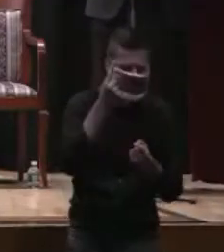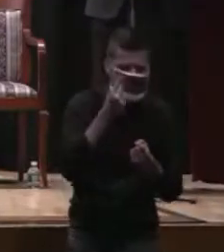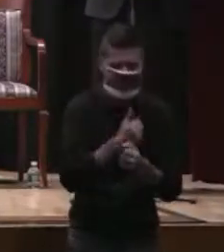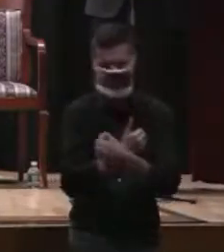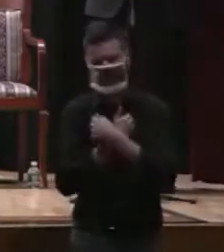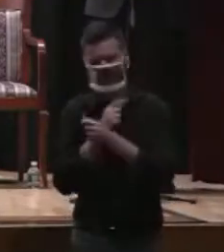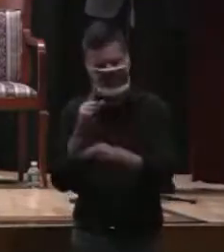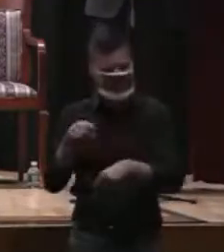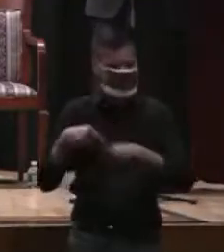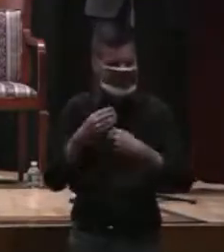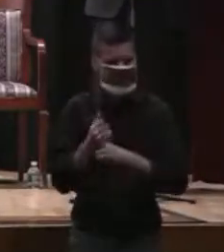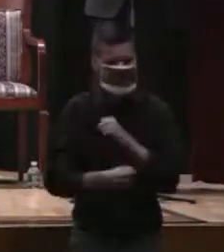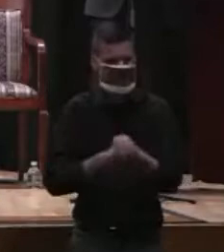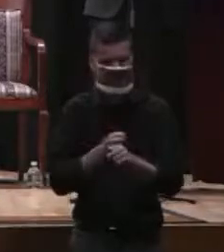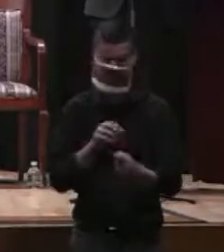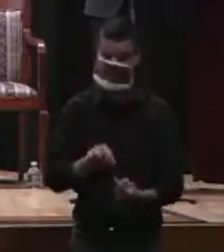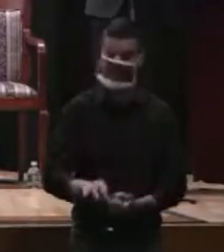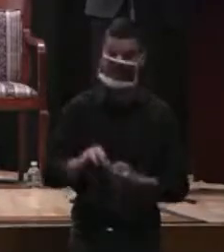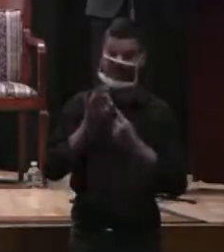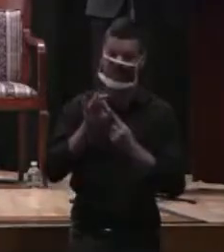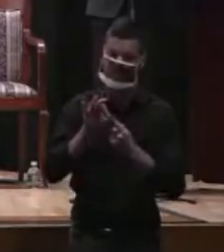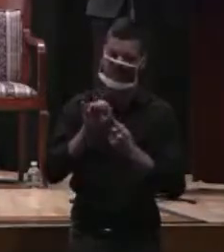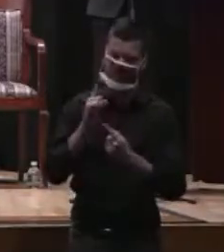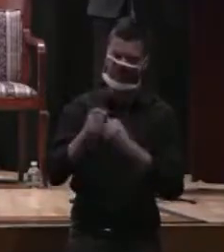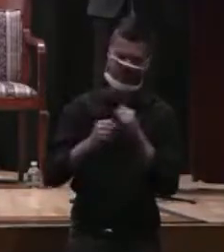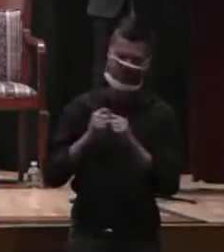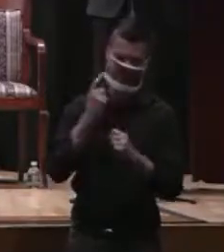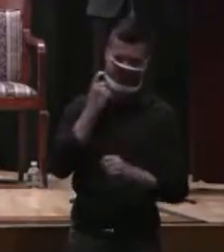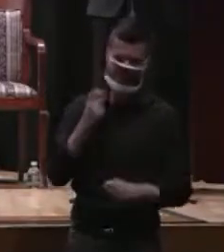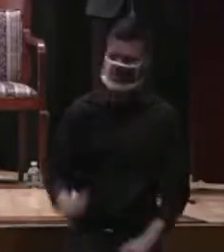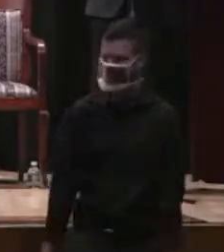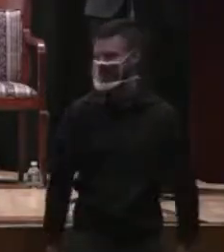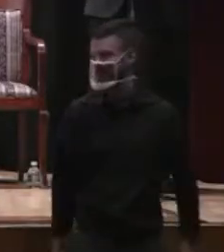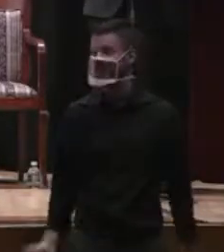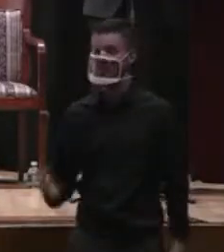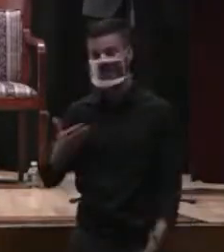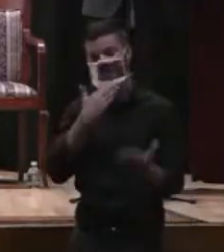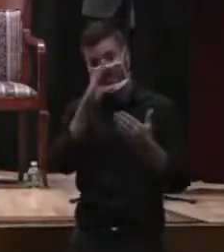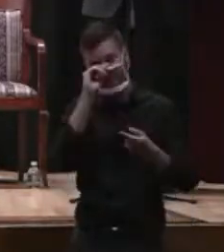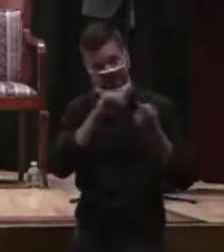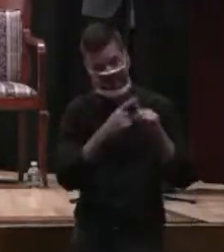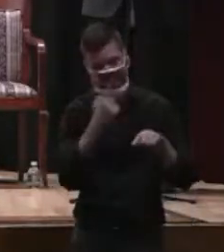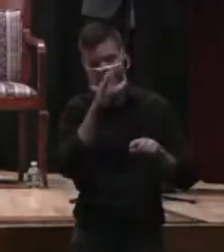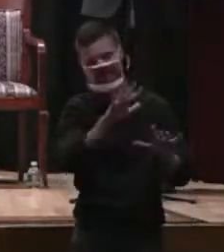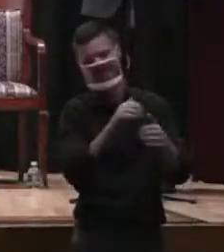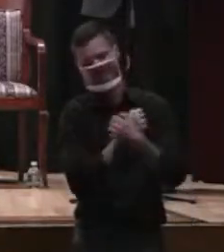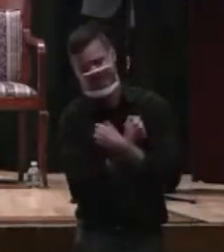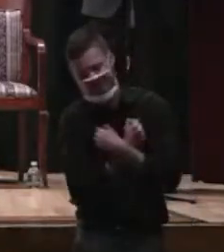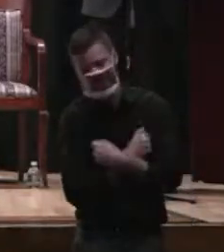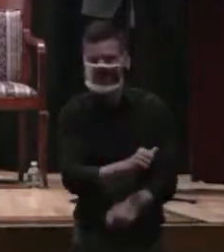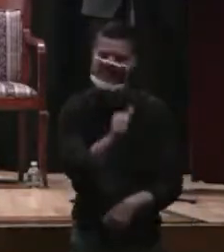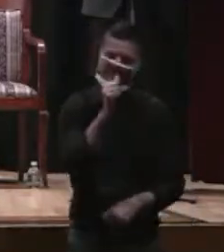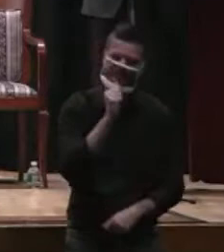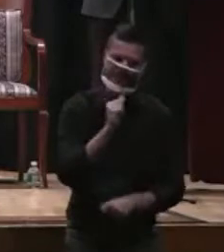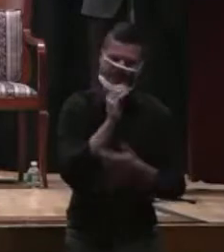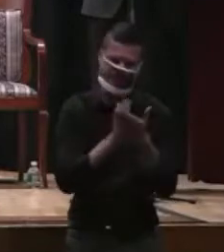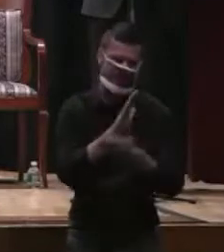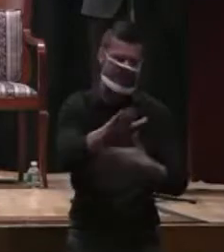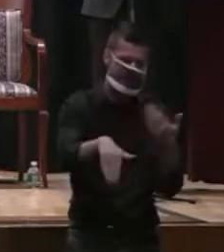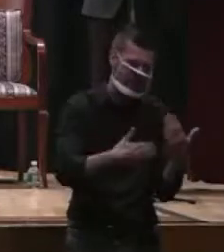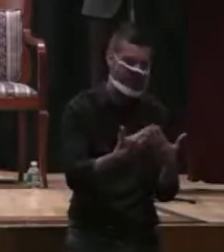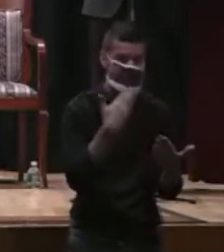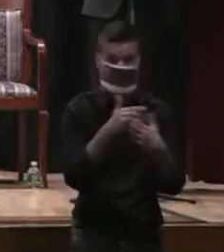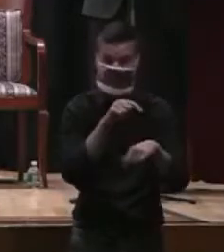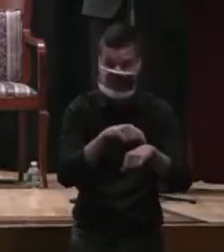few years, but especially in the past year. She would like to thank her boyfriend for his love and patience through all the good